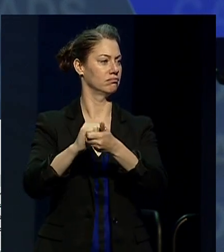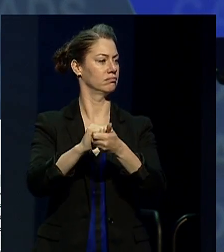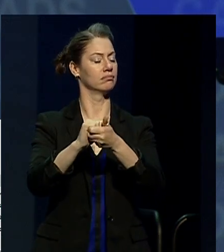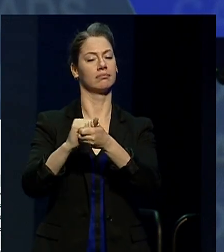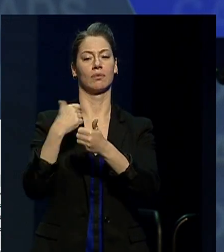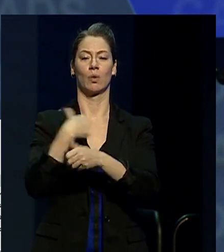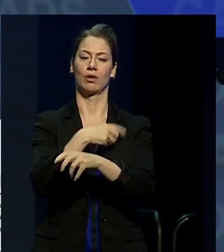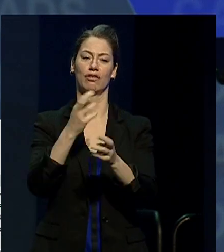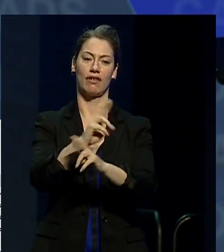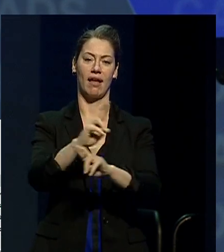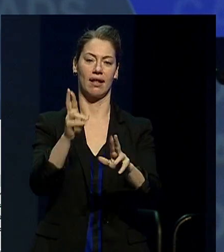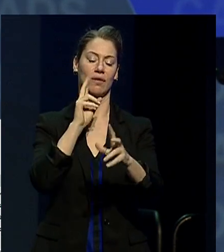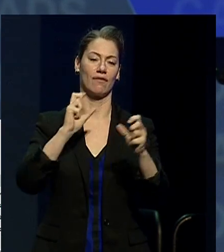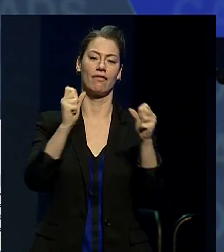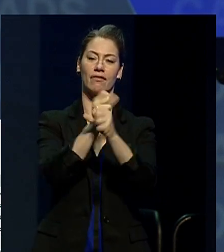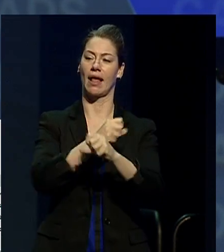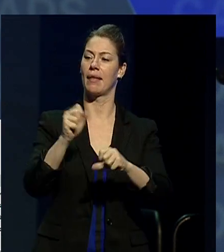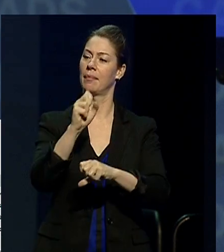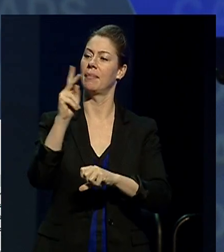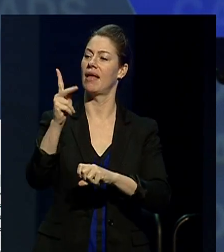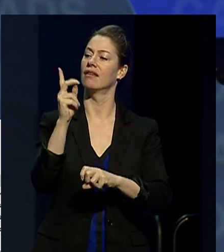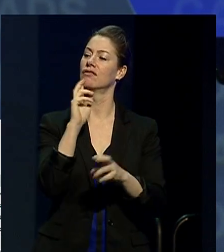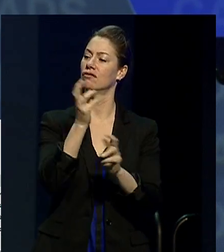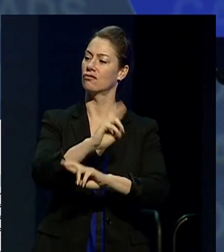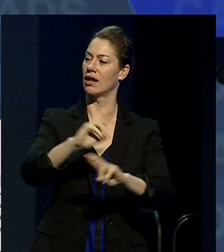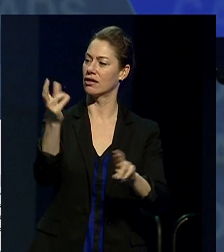fight back, ready to resist.